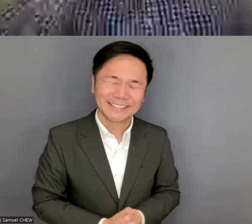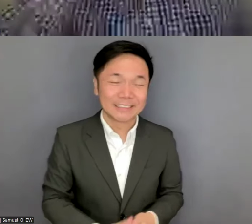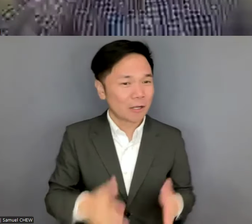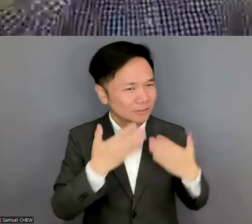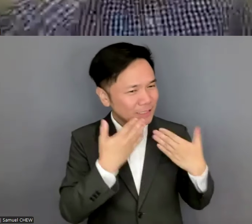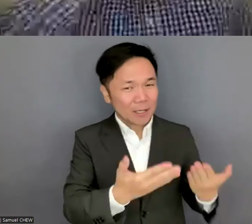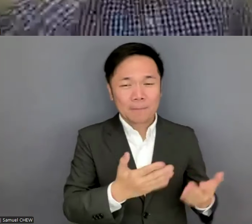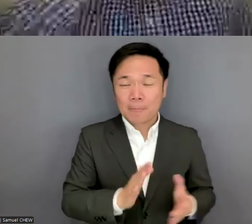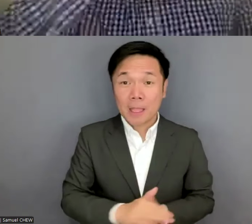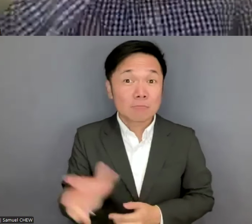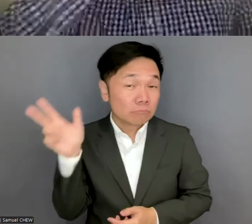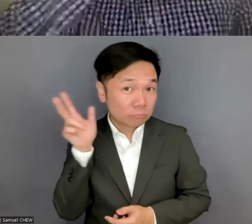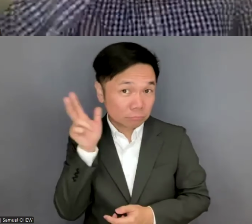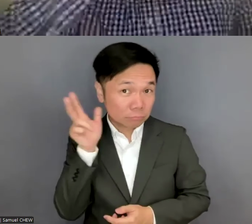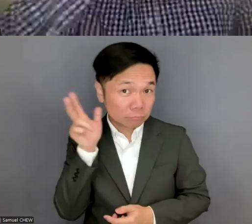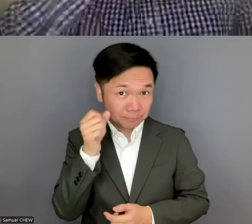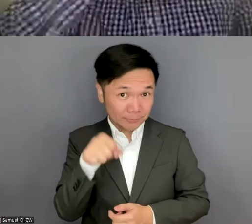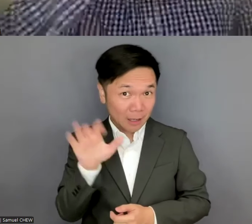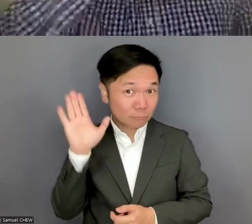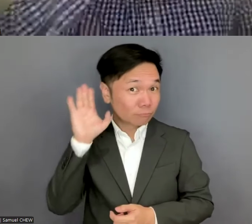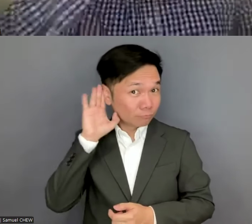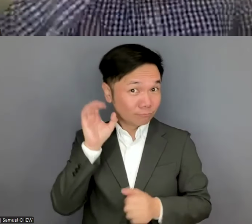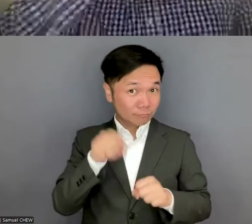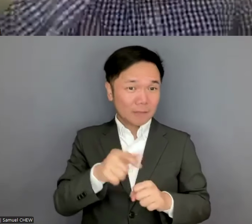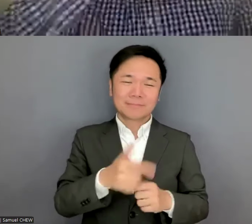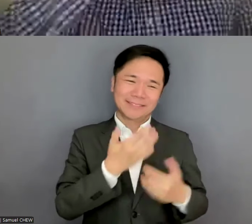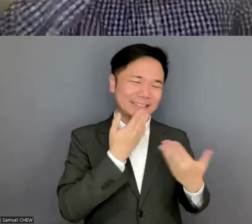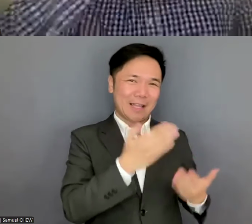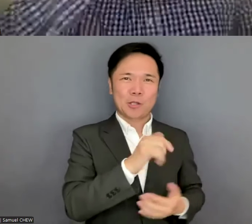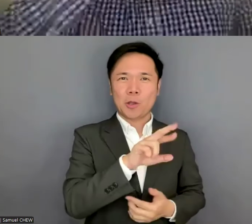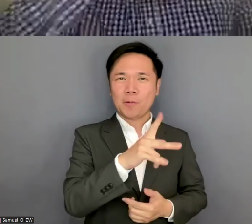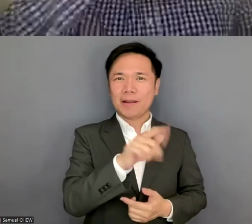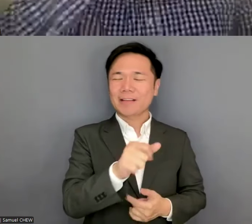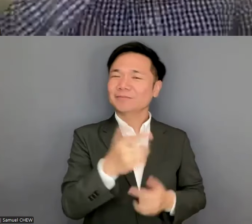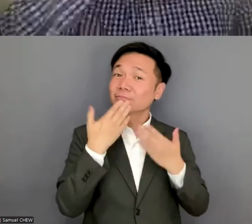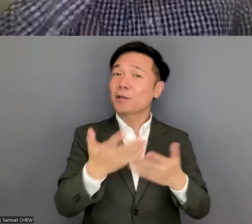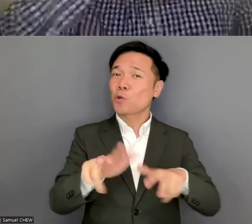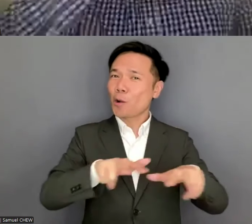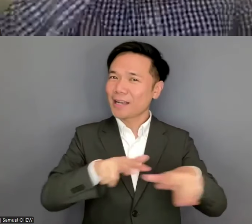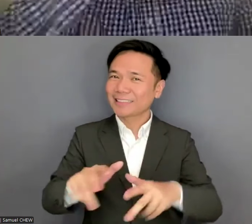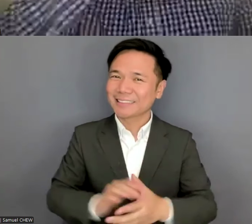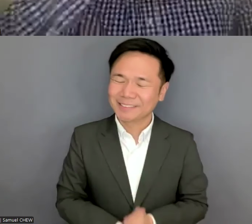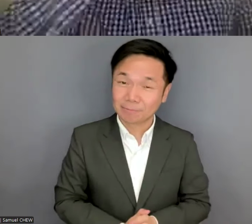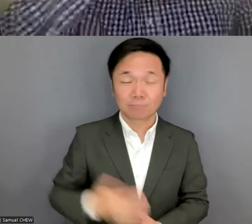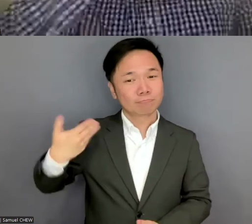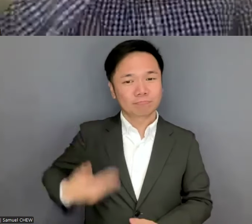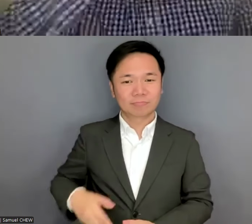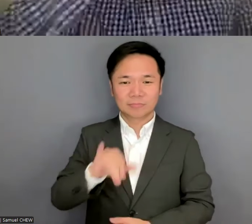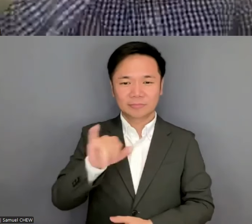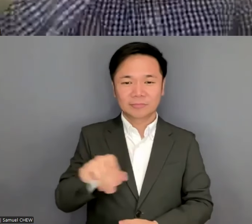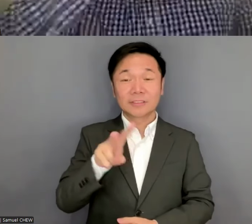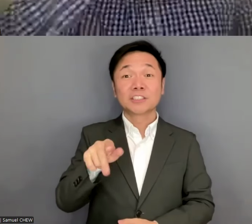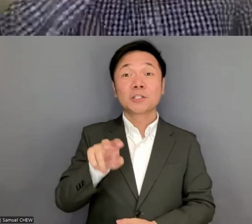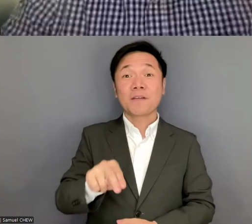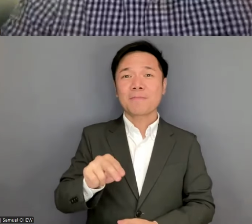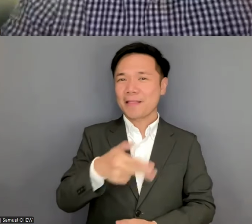think I'm audible. So thank you, Erica, and thank you, the organizers. This is Jeevan, as already